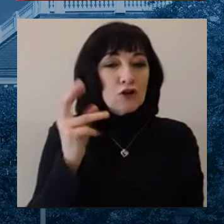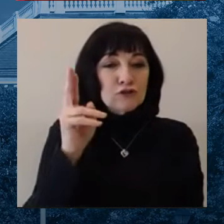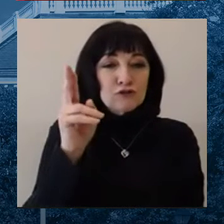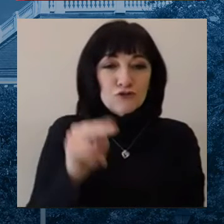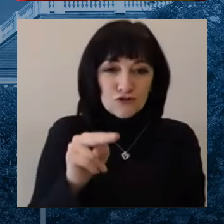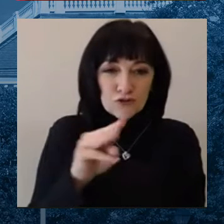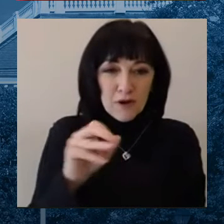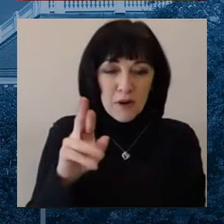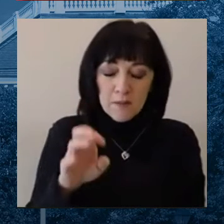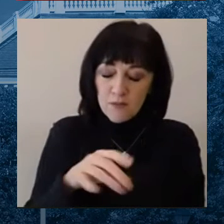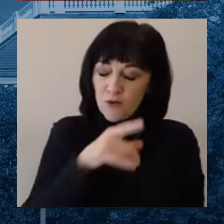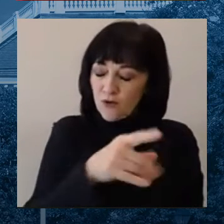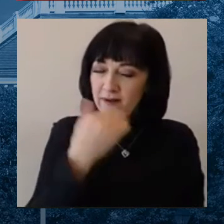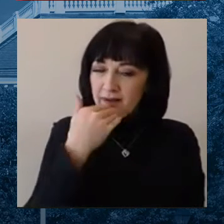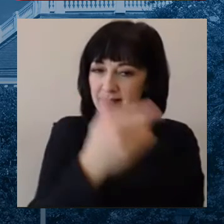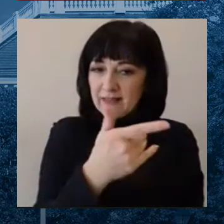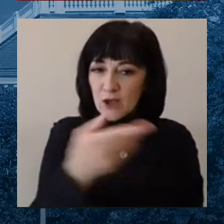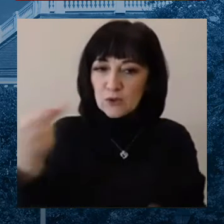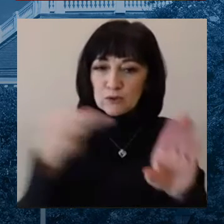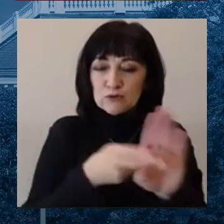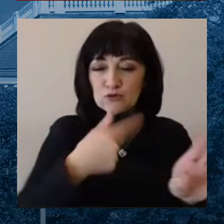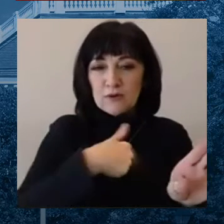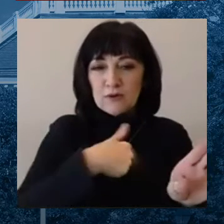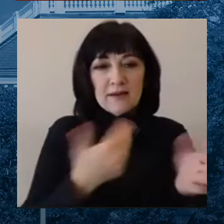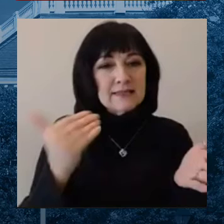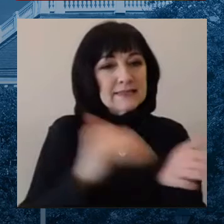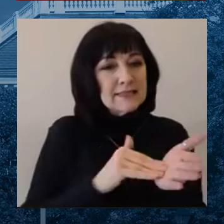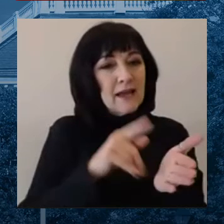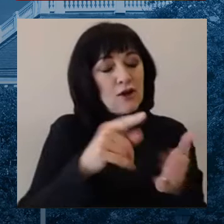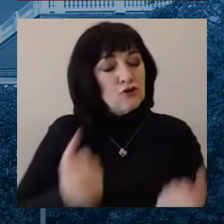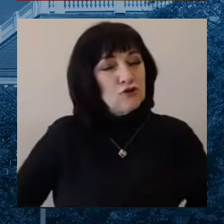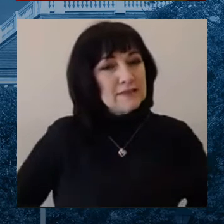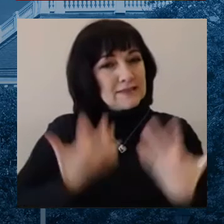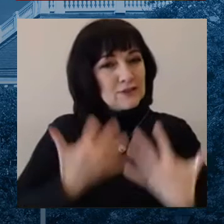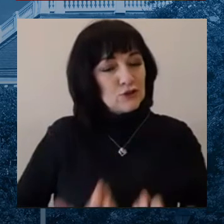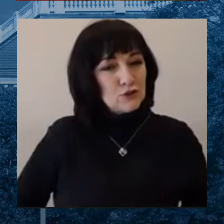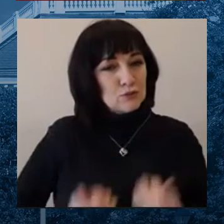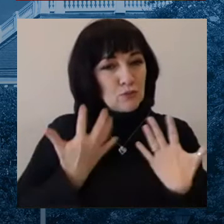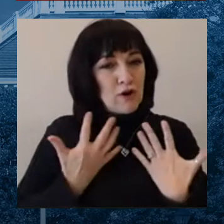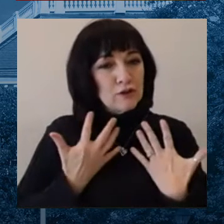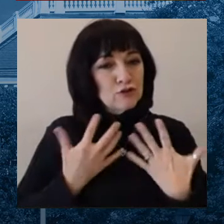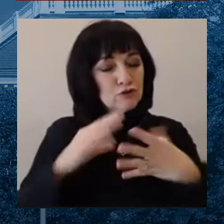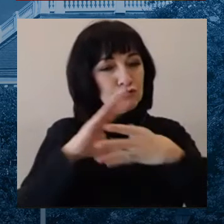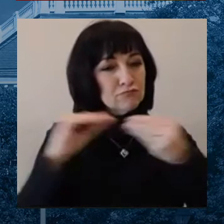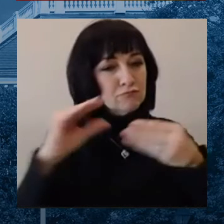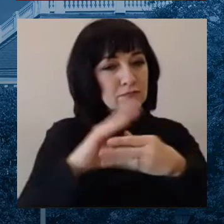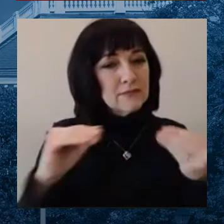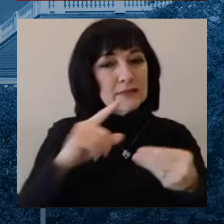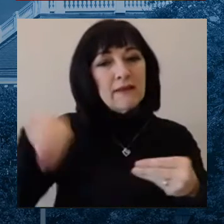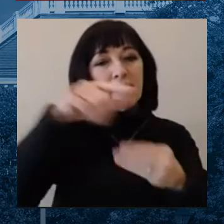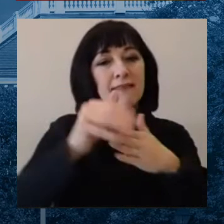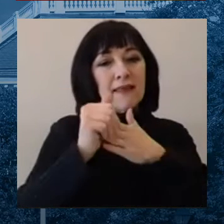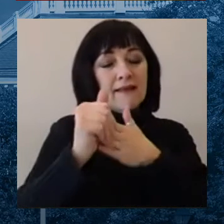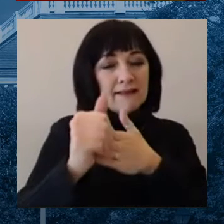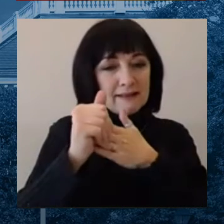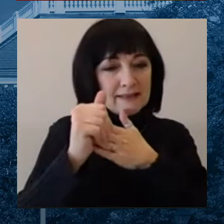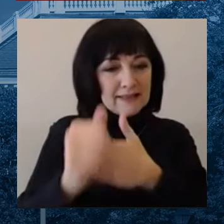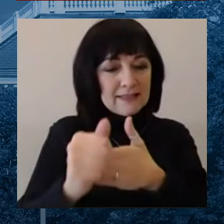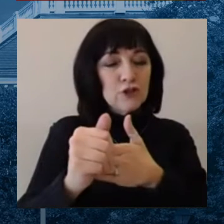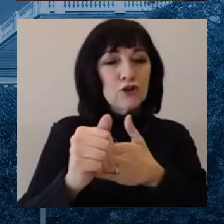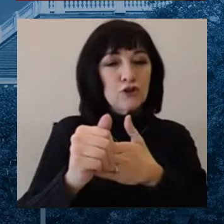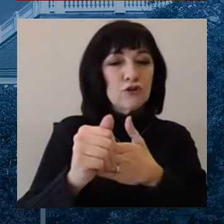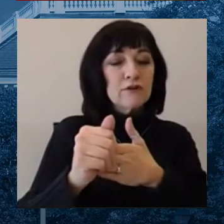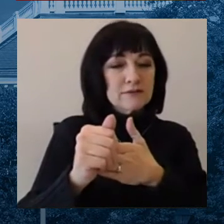with us again, for connecting those inspirational words of leaders of the Negro National Anthem to our